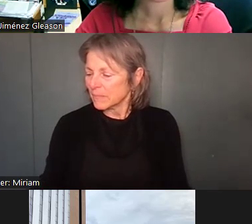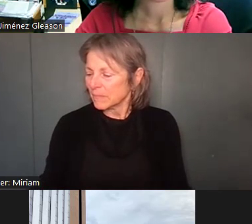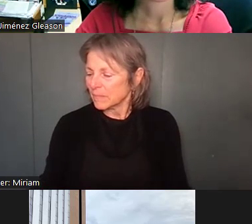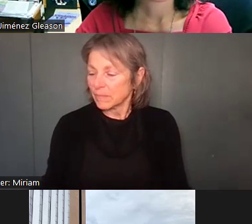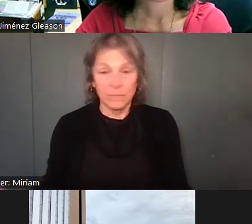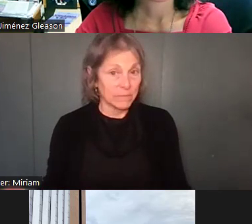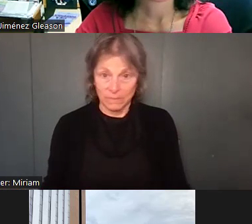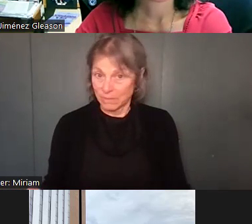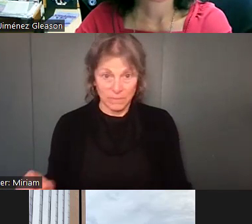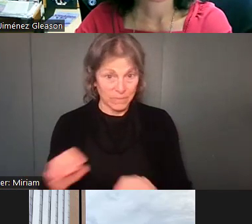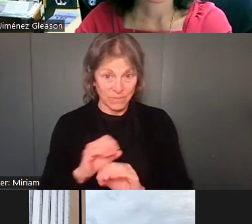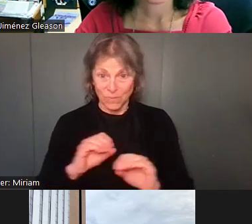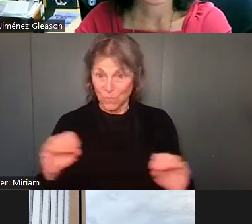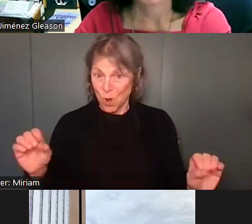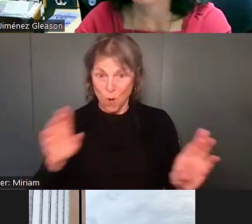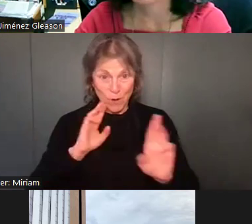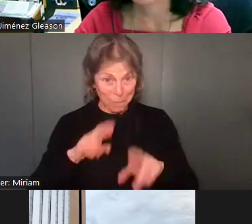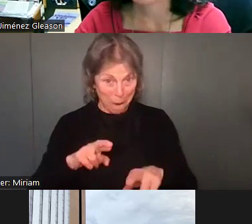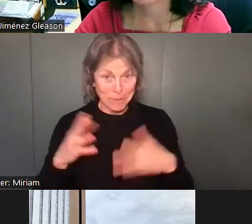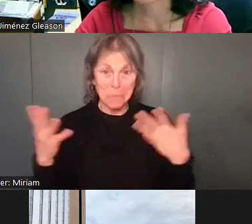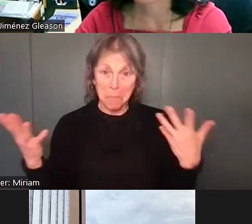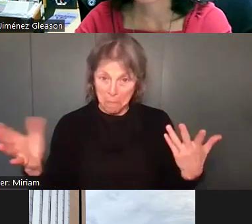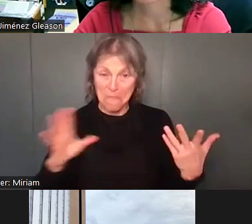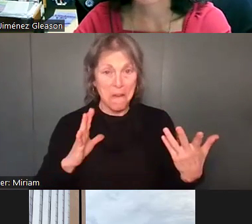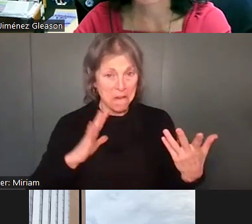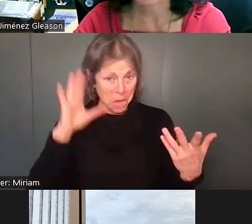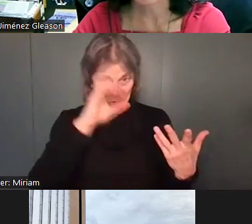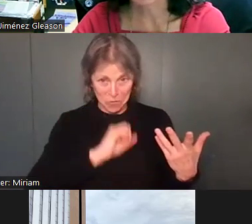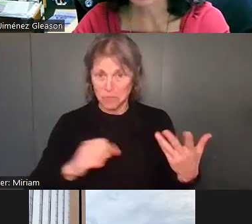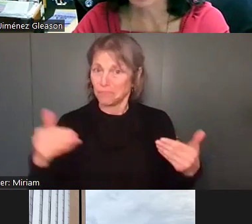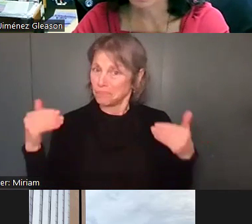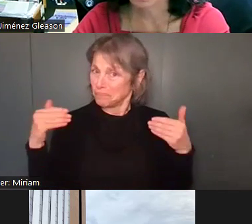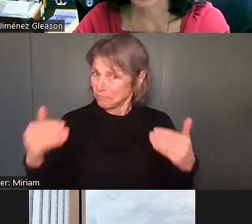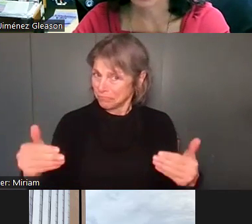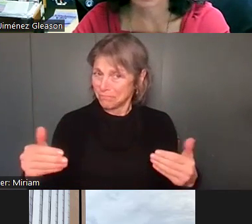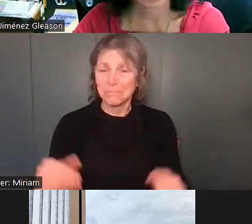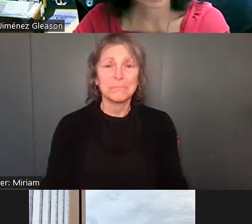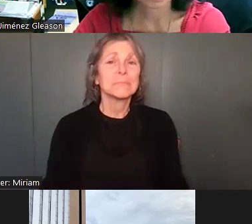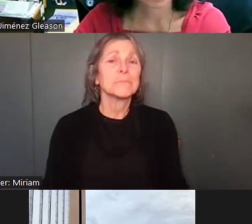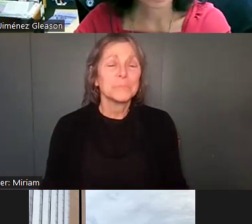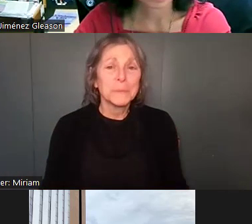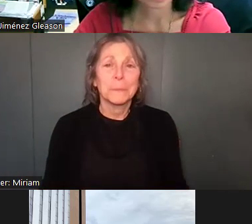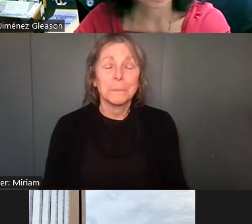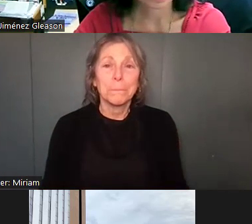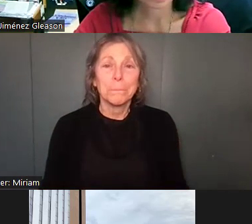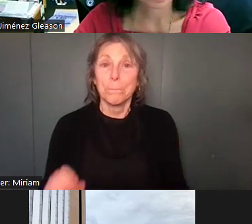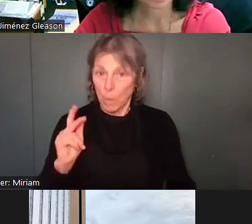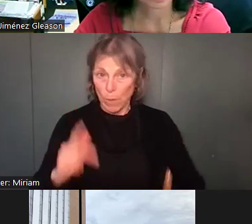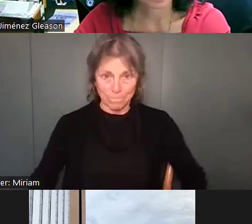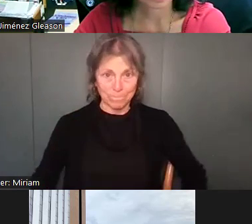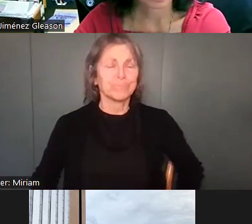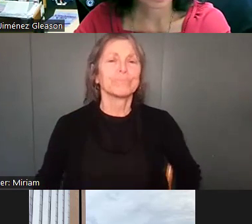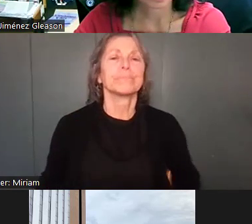Hearing no response, I'm going to assume that we're okay. Moving on. Okay, great.